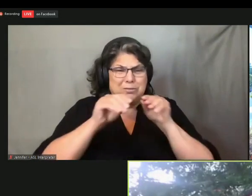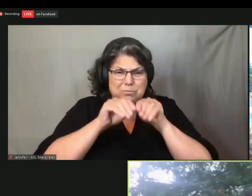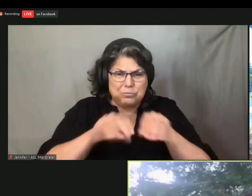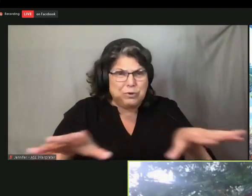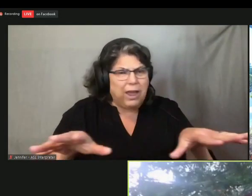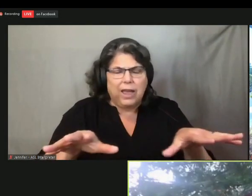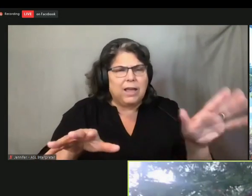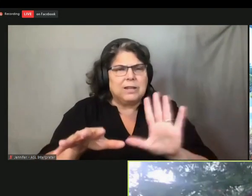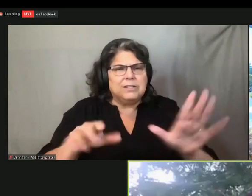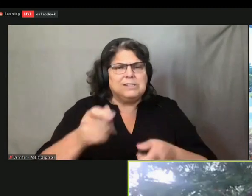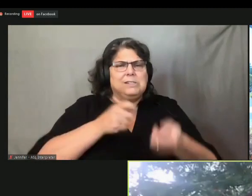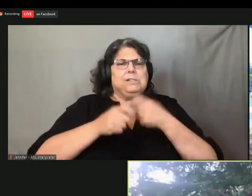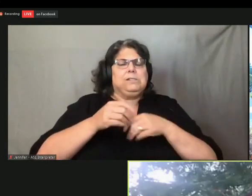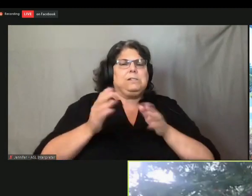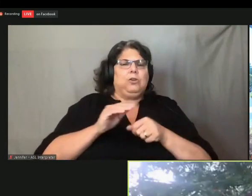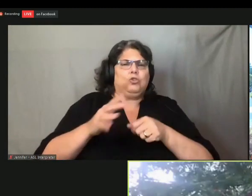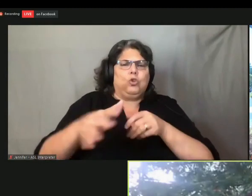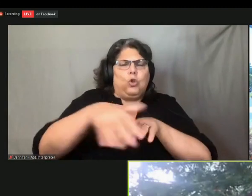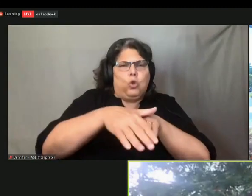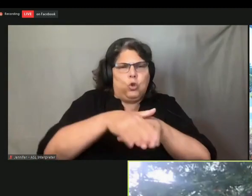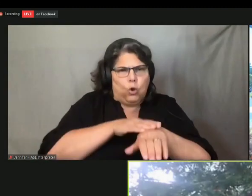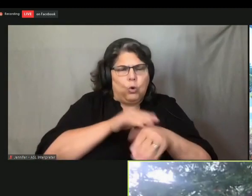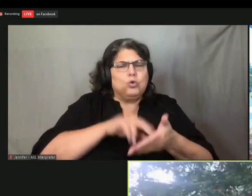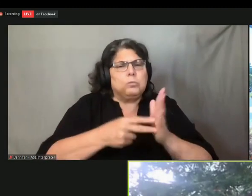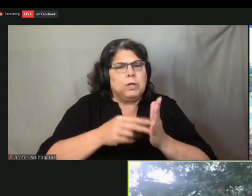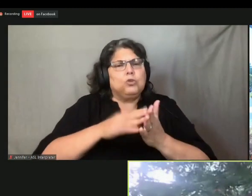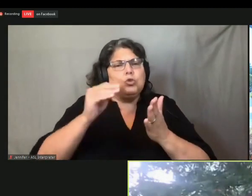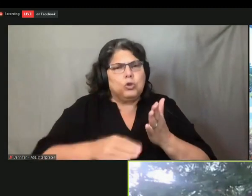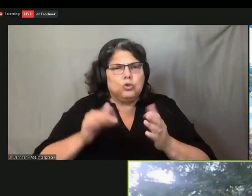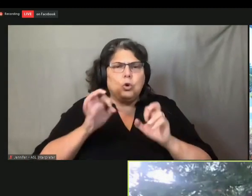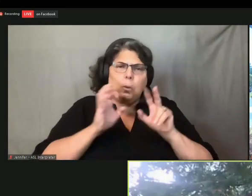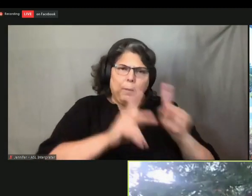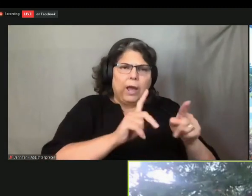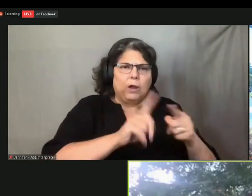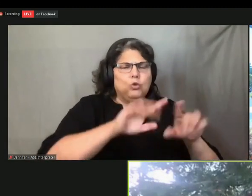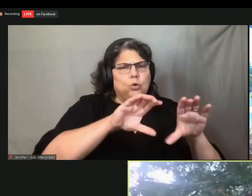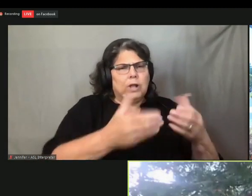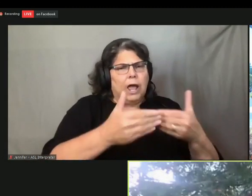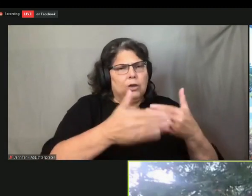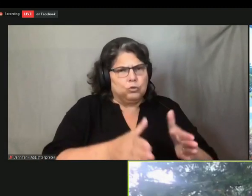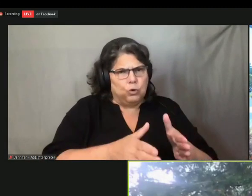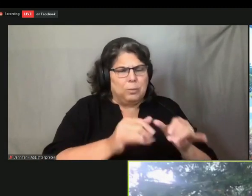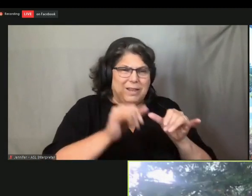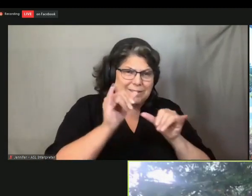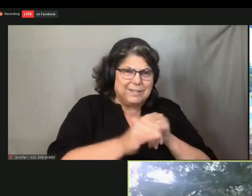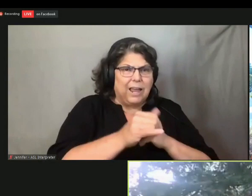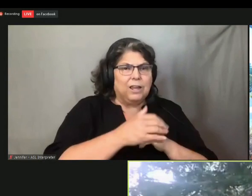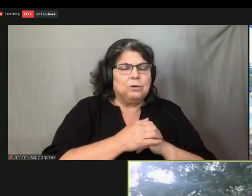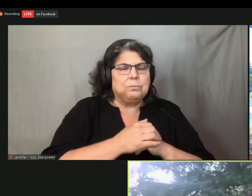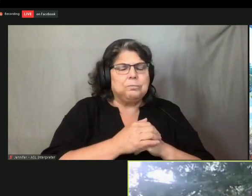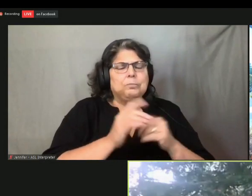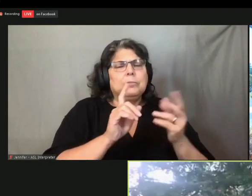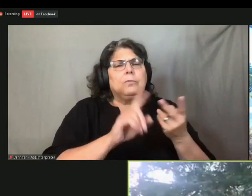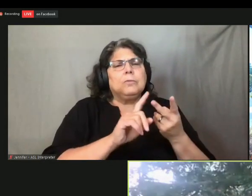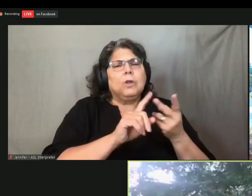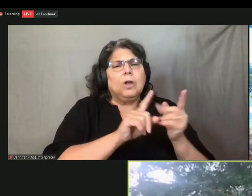that students can be back in classrooms and stay in class. So today, I would also like to share with you